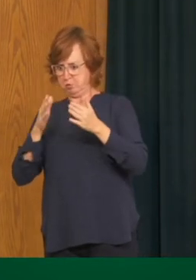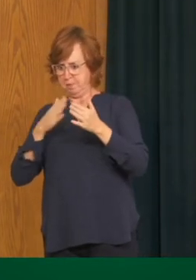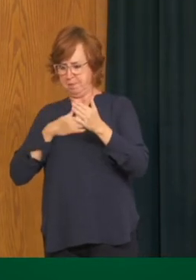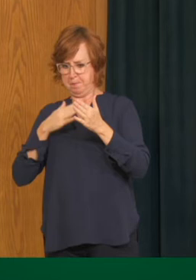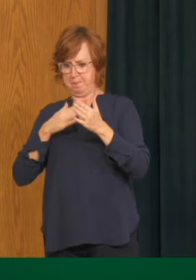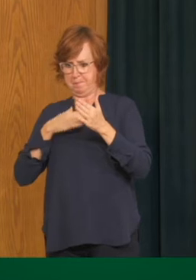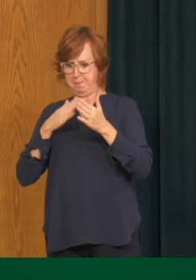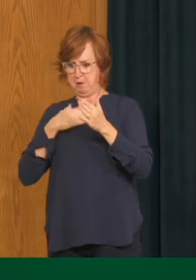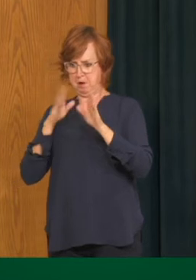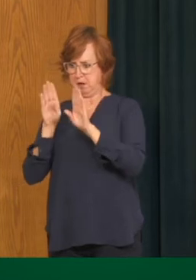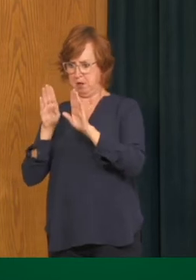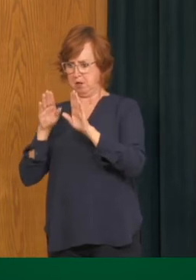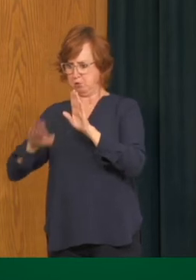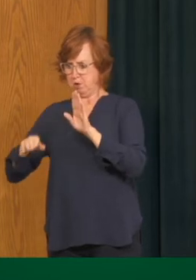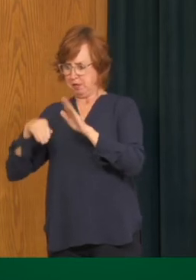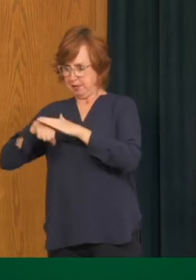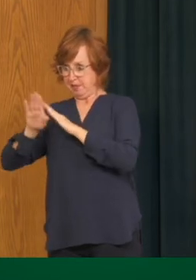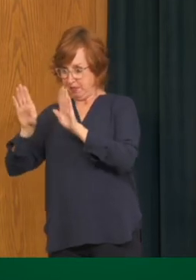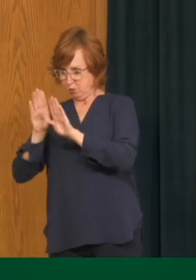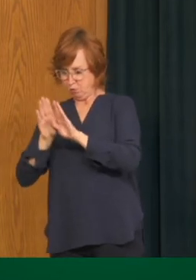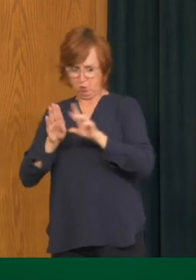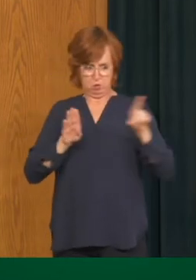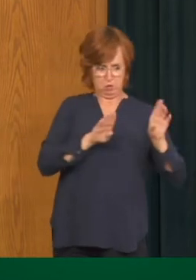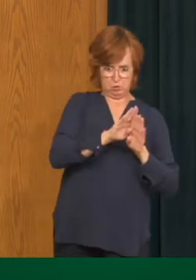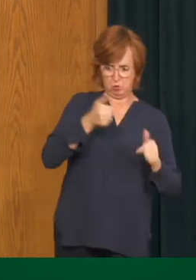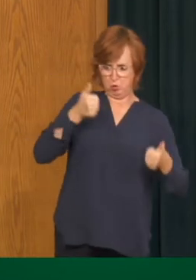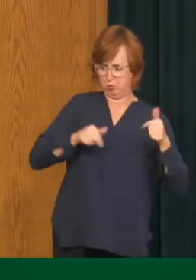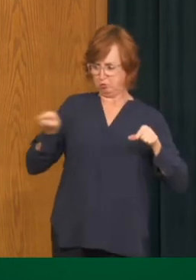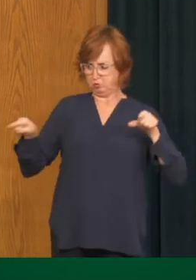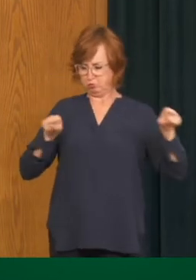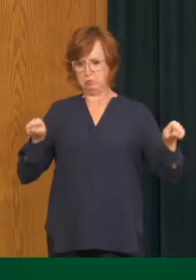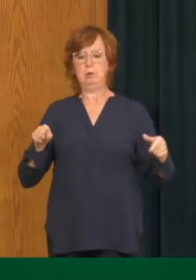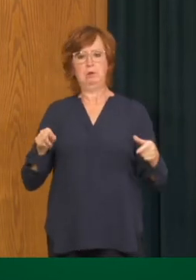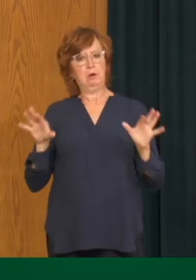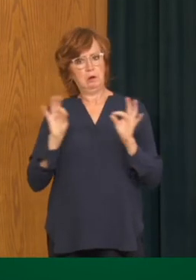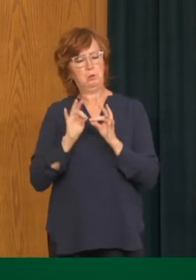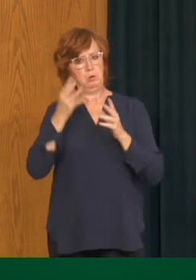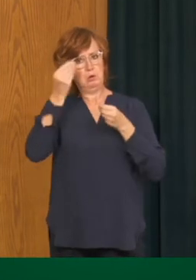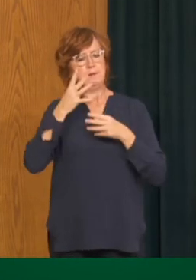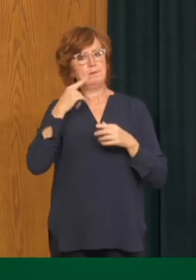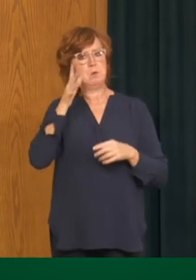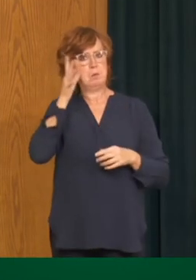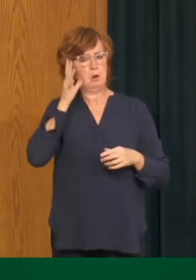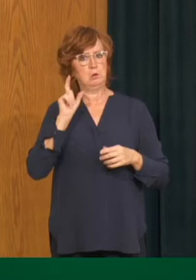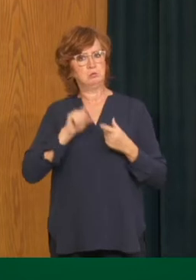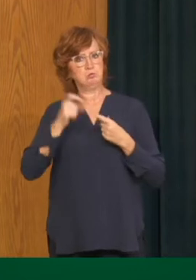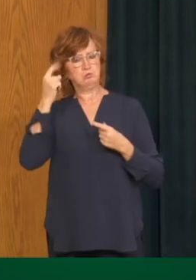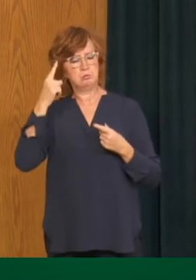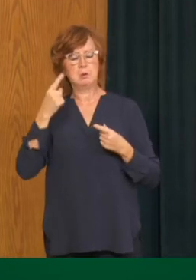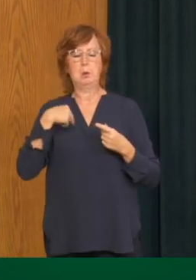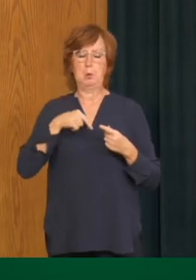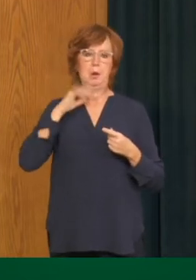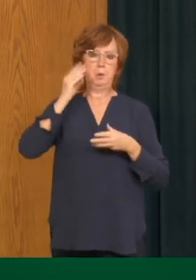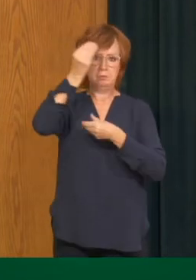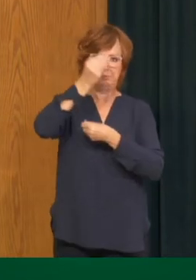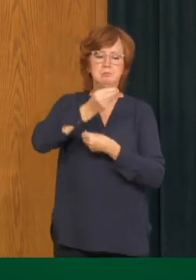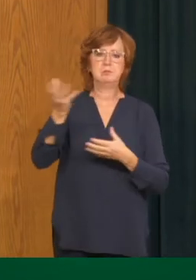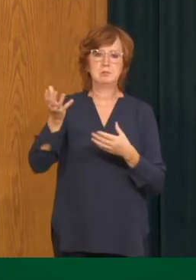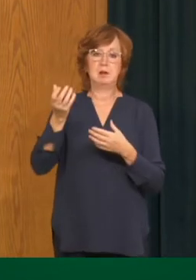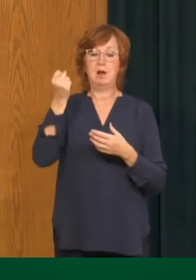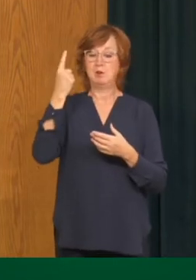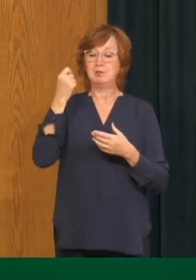in-school specific information that parents and their children are looking for in the days ahead. And as we speak, those plans are